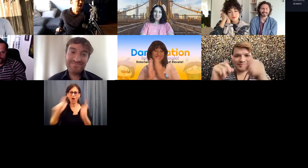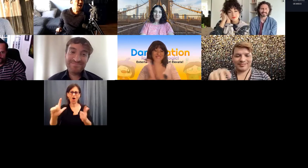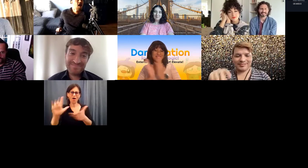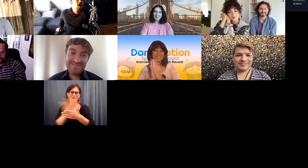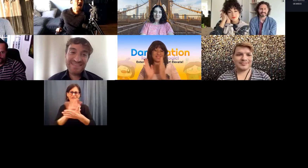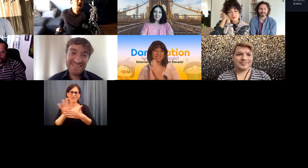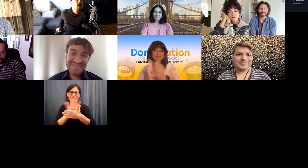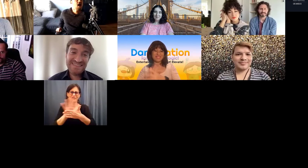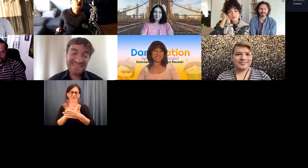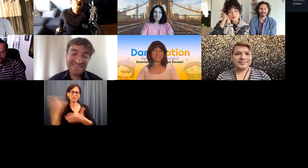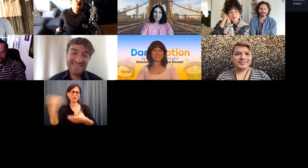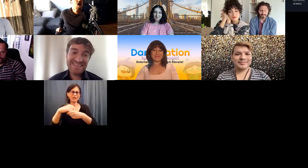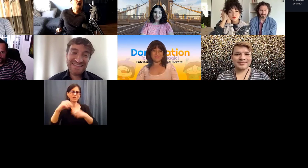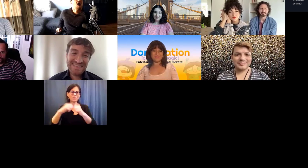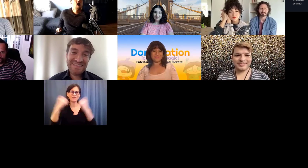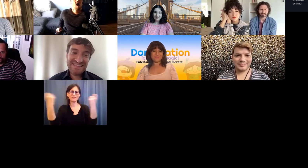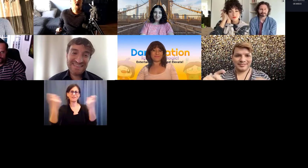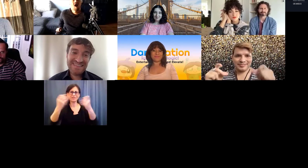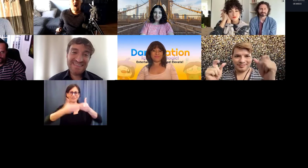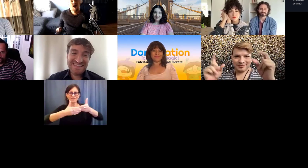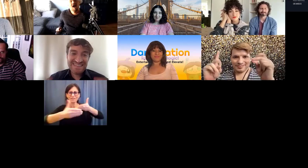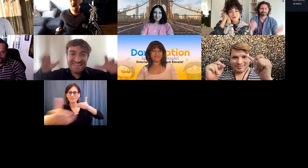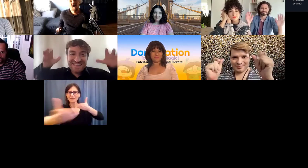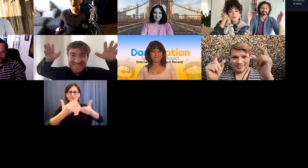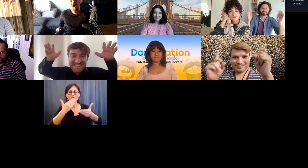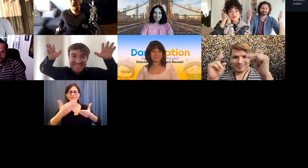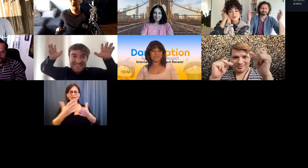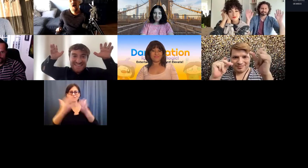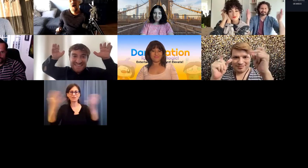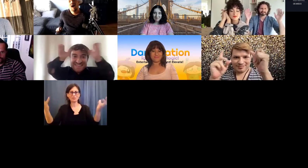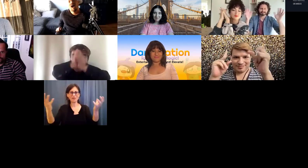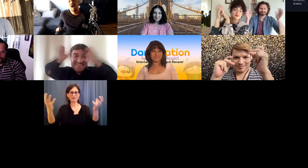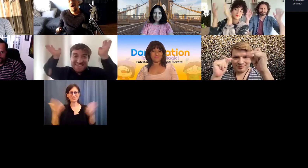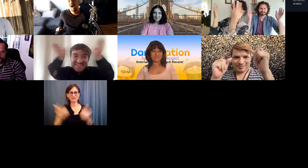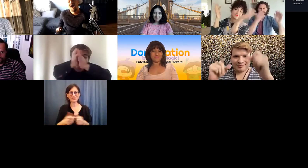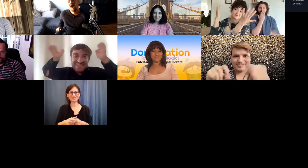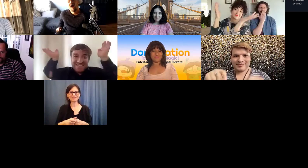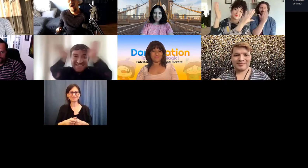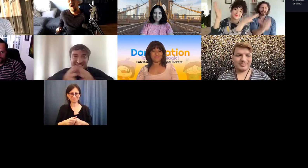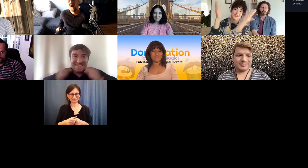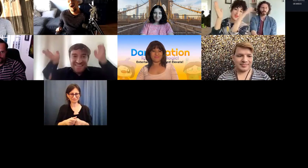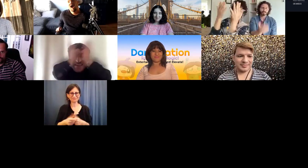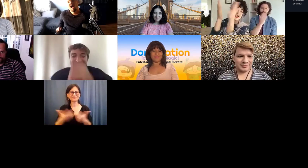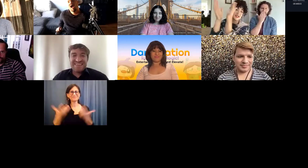that are in our festival over the coming years. So thank you so much for the work